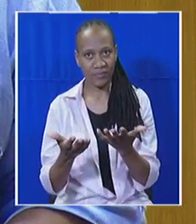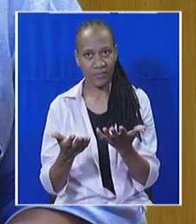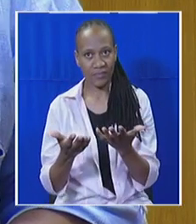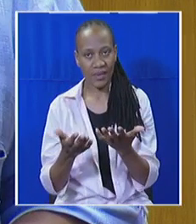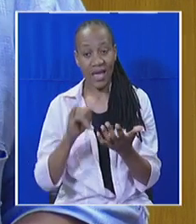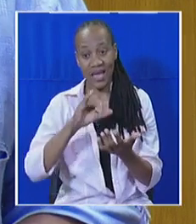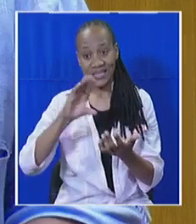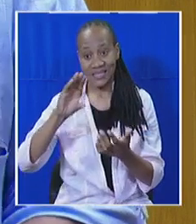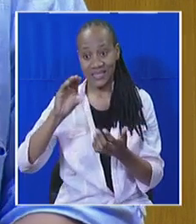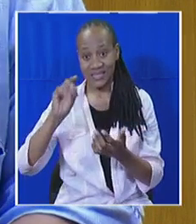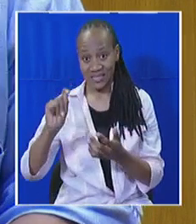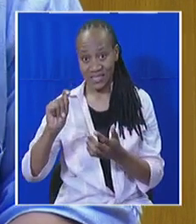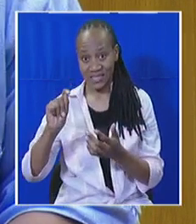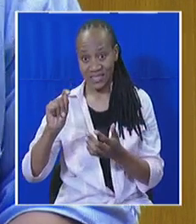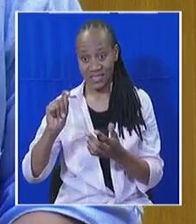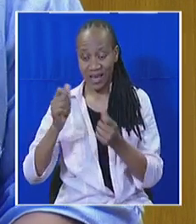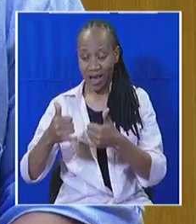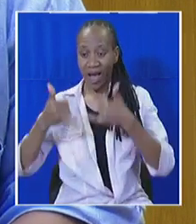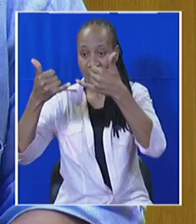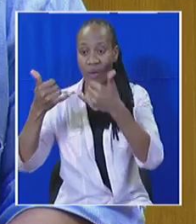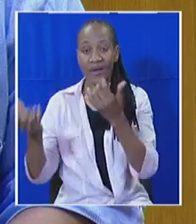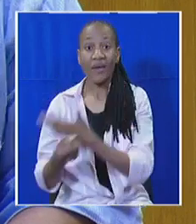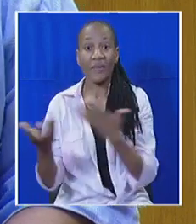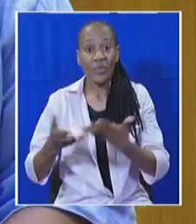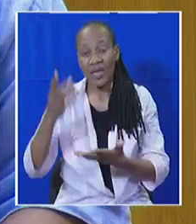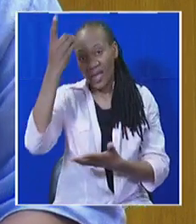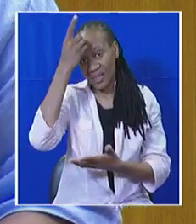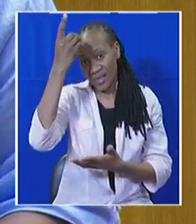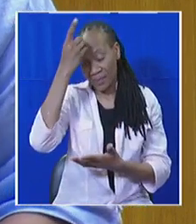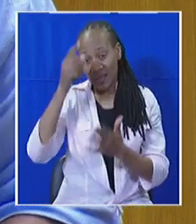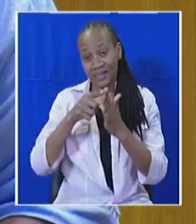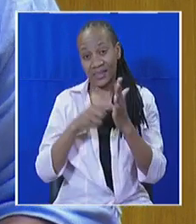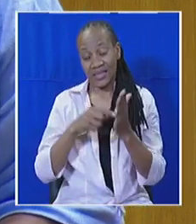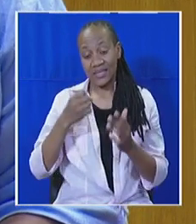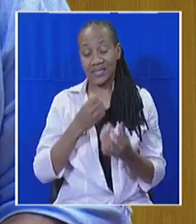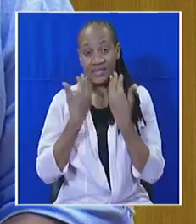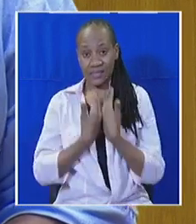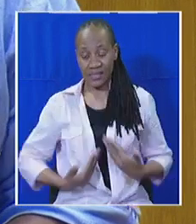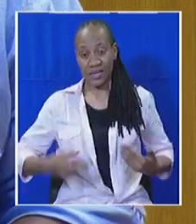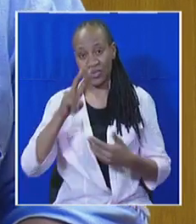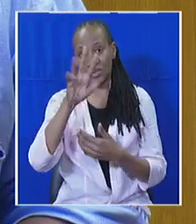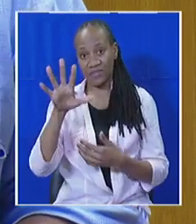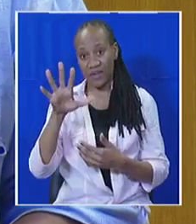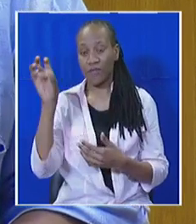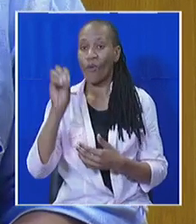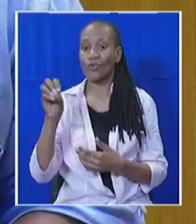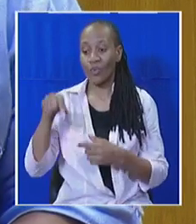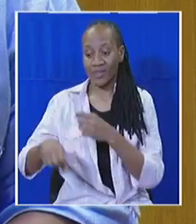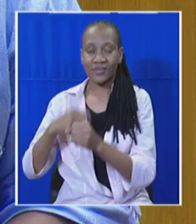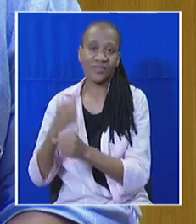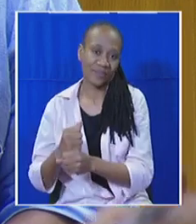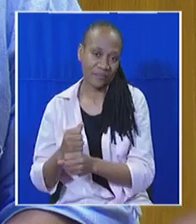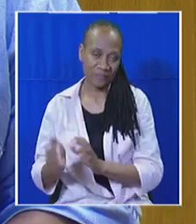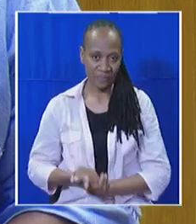Public Service Award held in Durban on Sunday, the 25th of October 2015. Notes